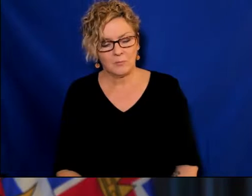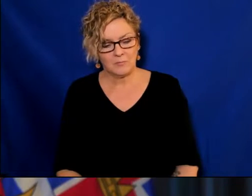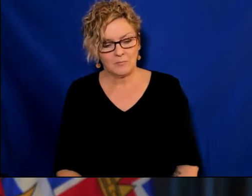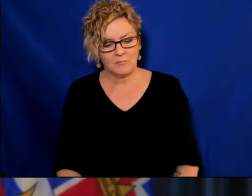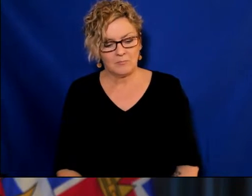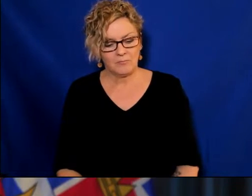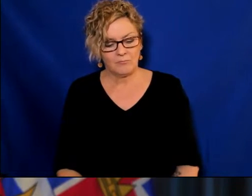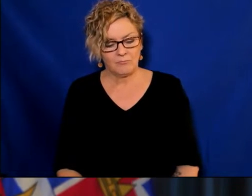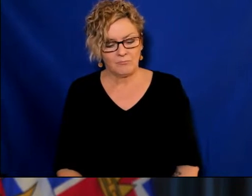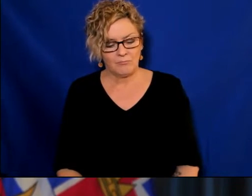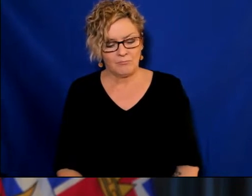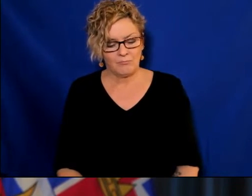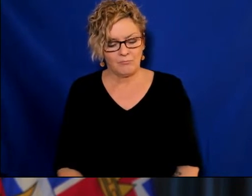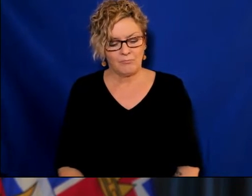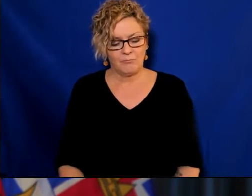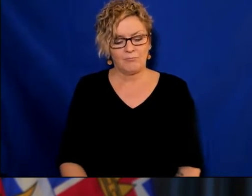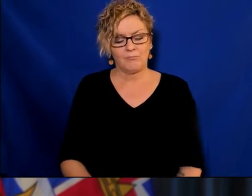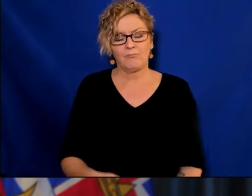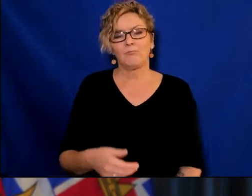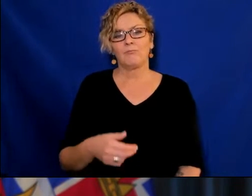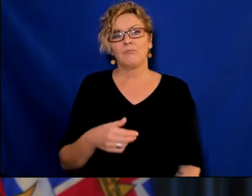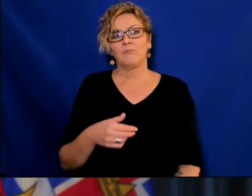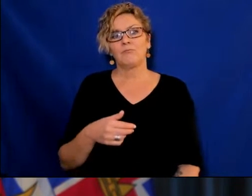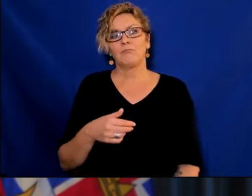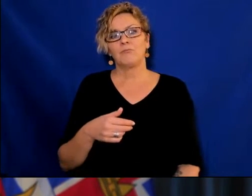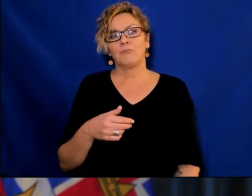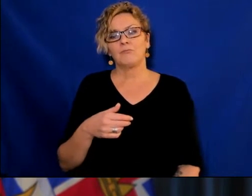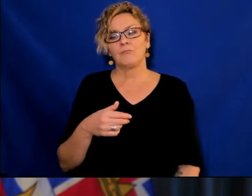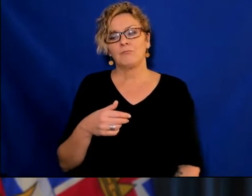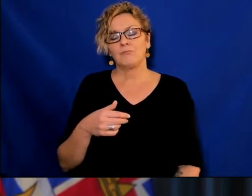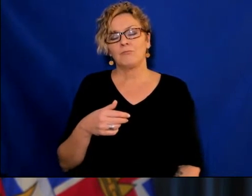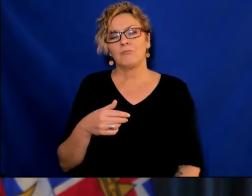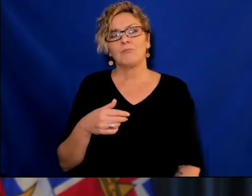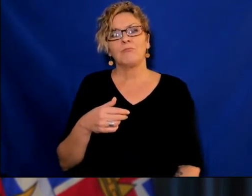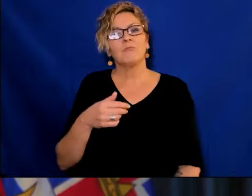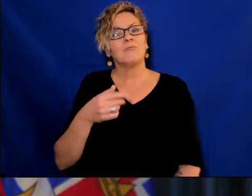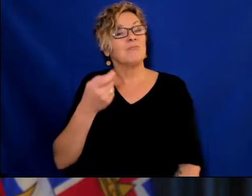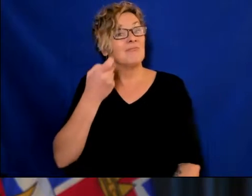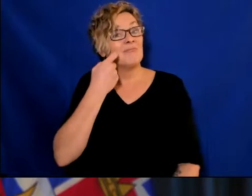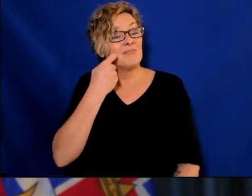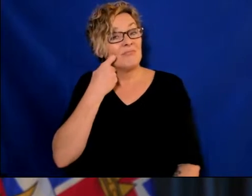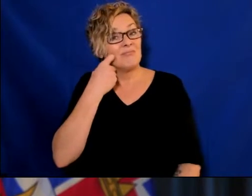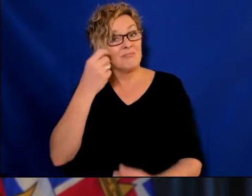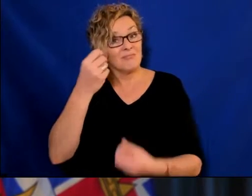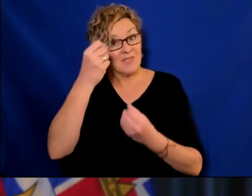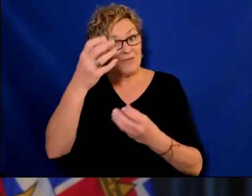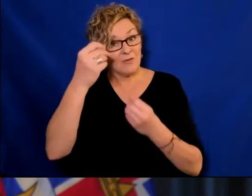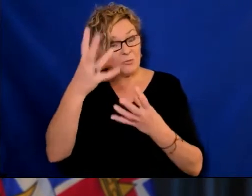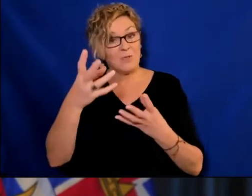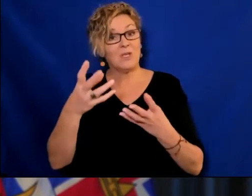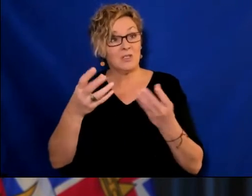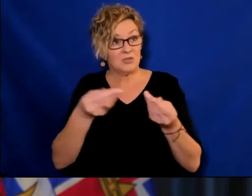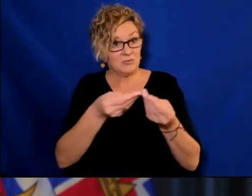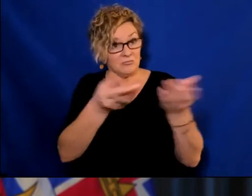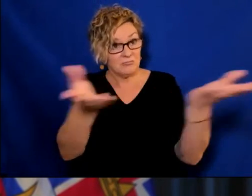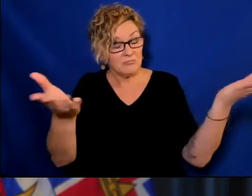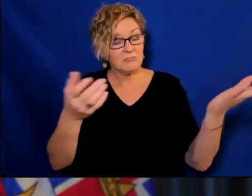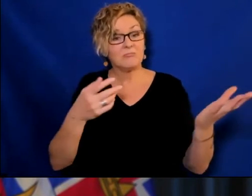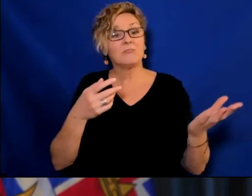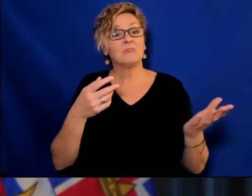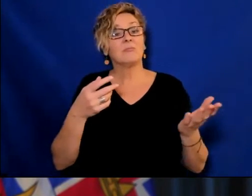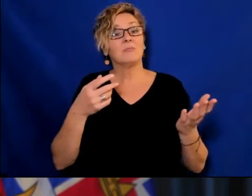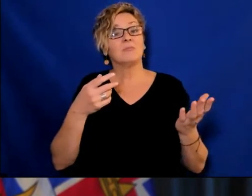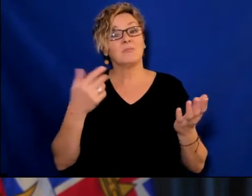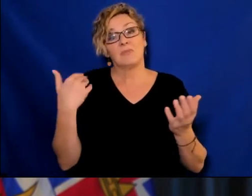you saw when the information by local health area was released on Thursday, the monthly information and